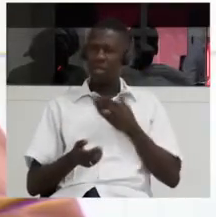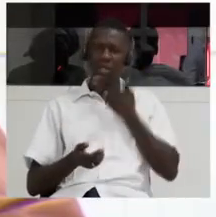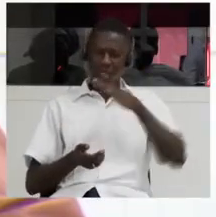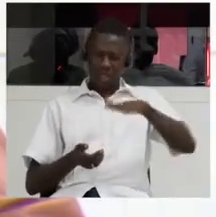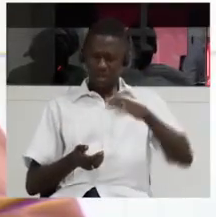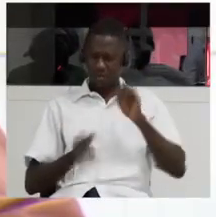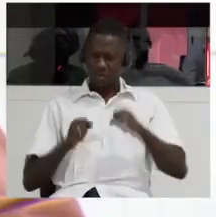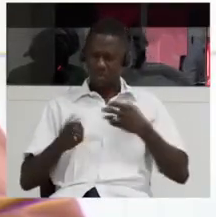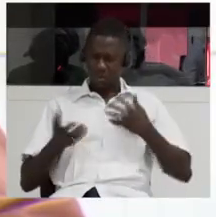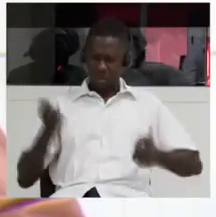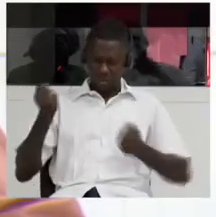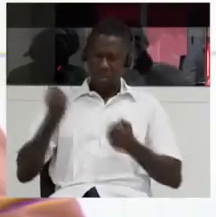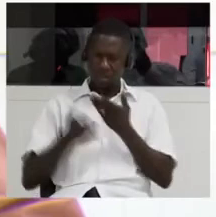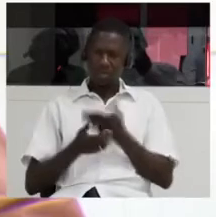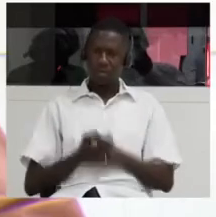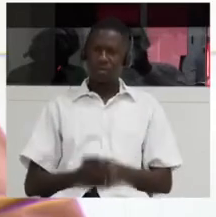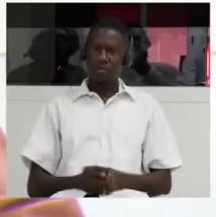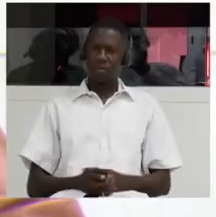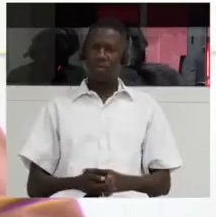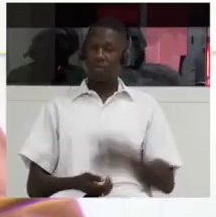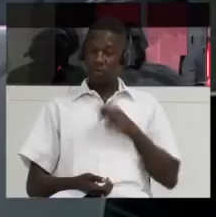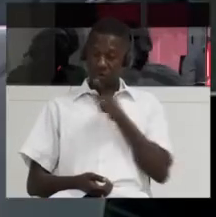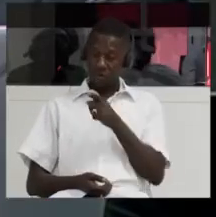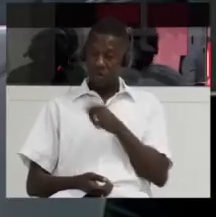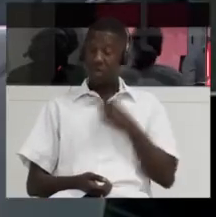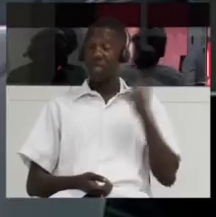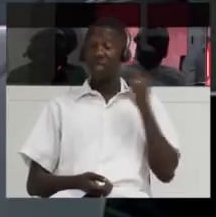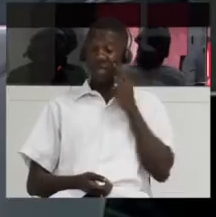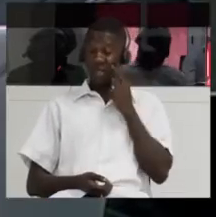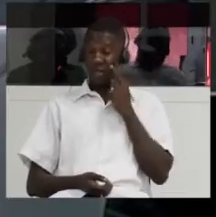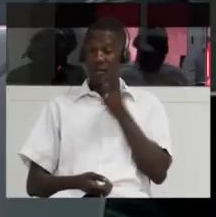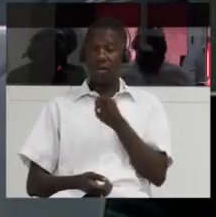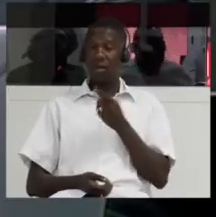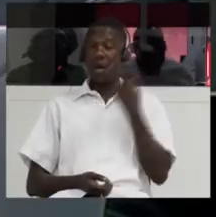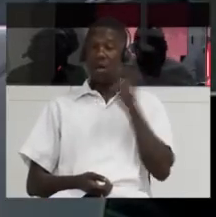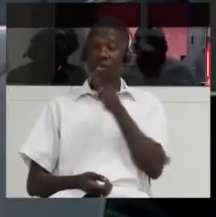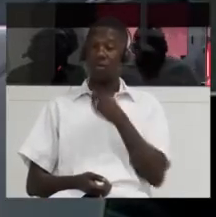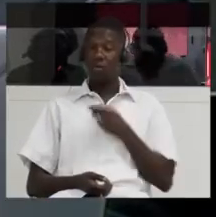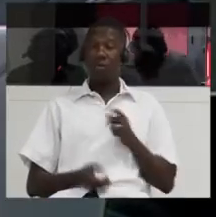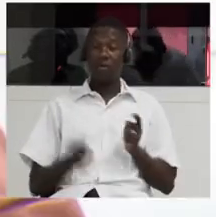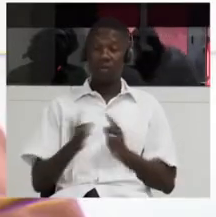So for you, on that particular occasion, how were you firing your weapon?